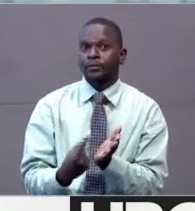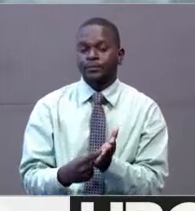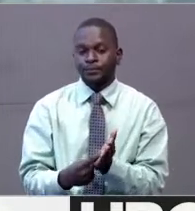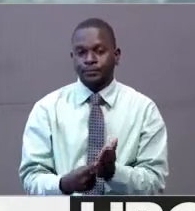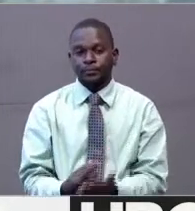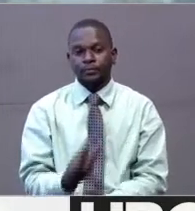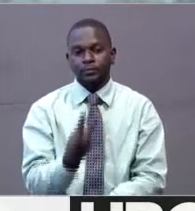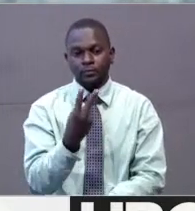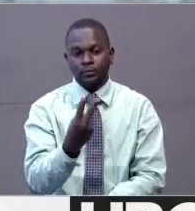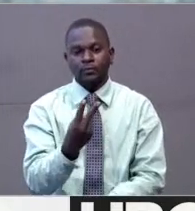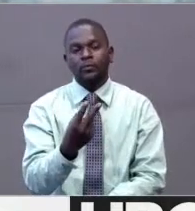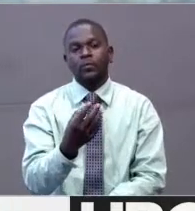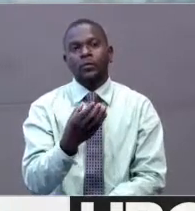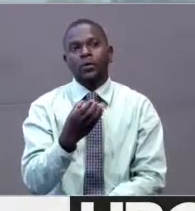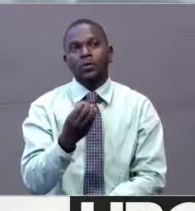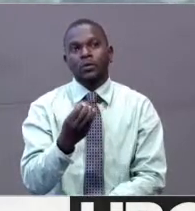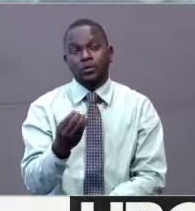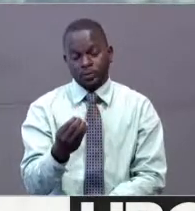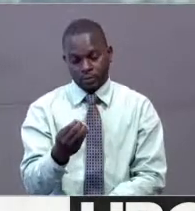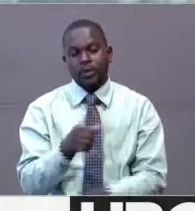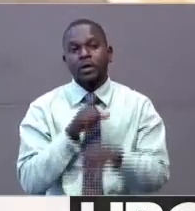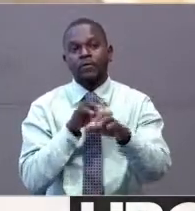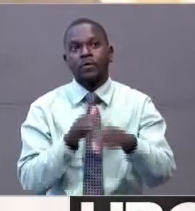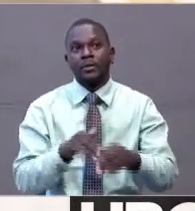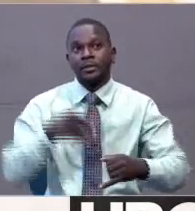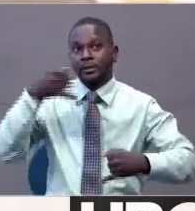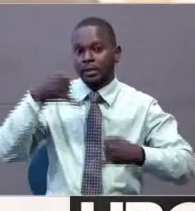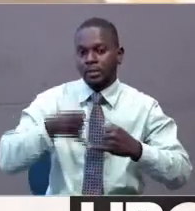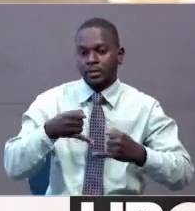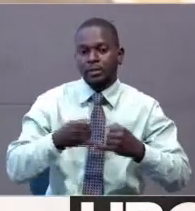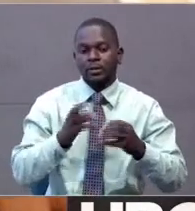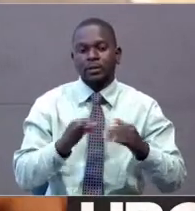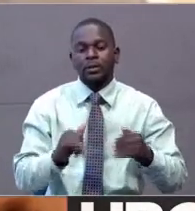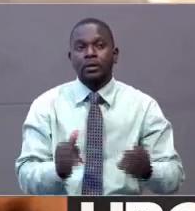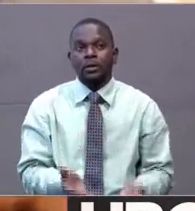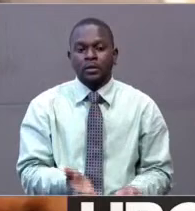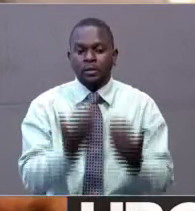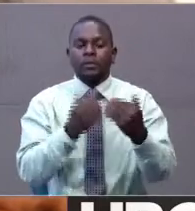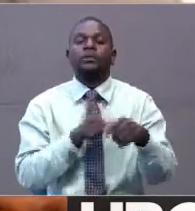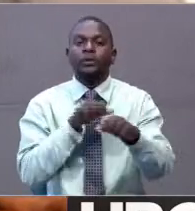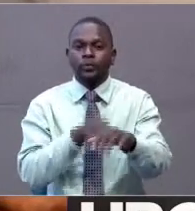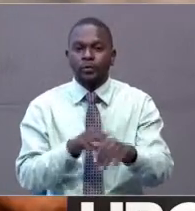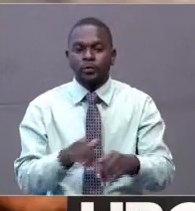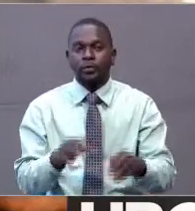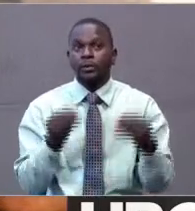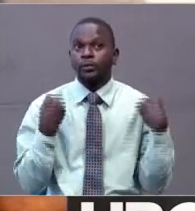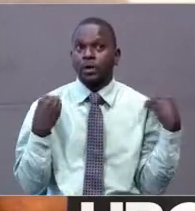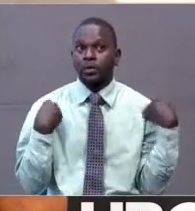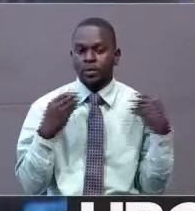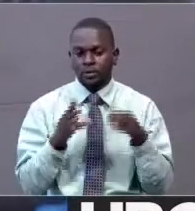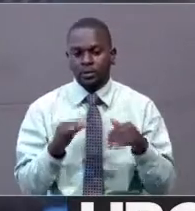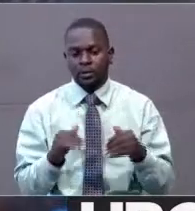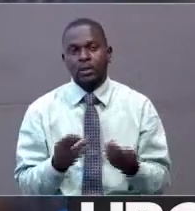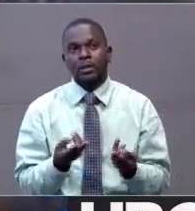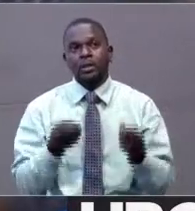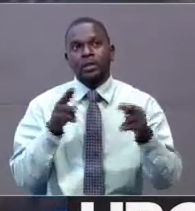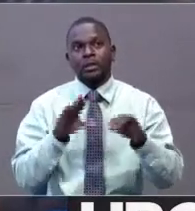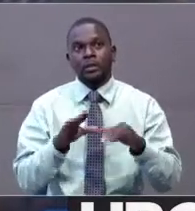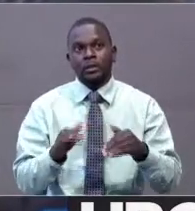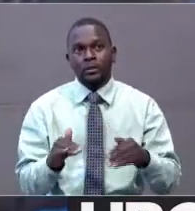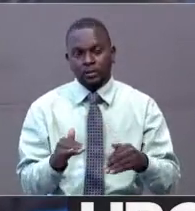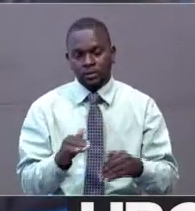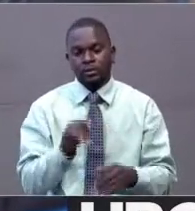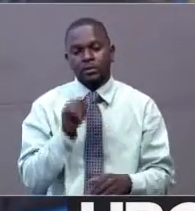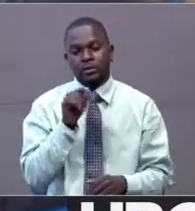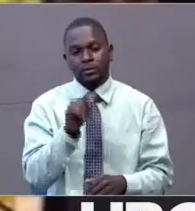Over 200 farmers in Kabale district have been sensitized on how to improve their agriculture practices at an event held at